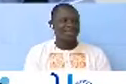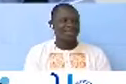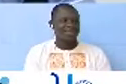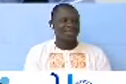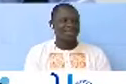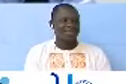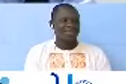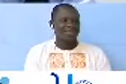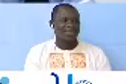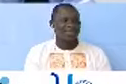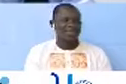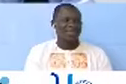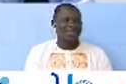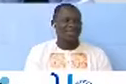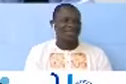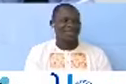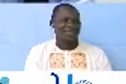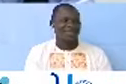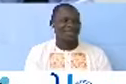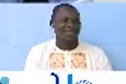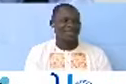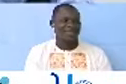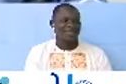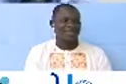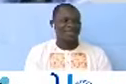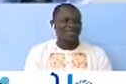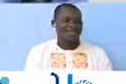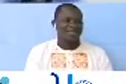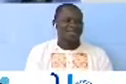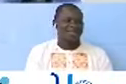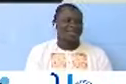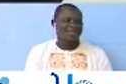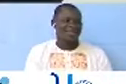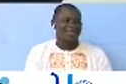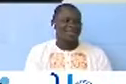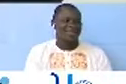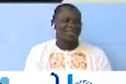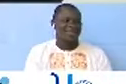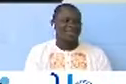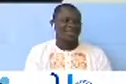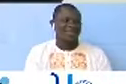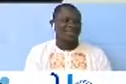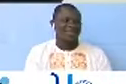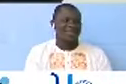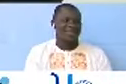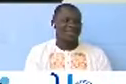Yes, please, interpreters. I see you're having difficulty today.